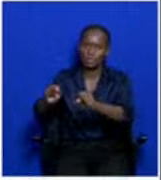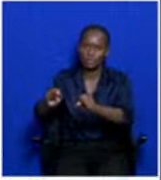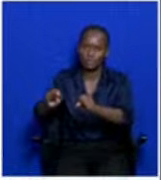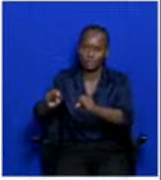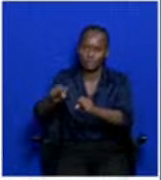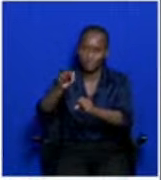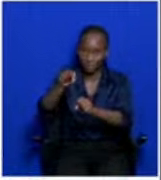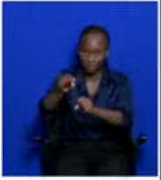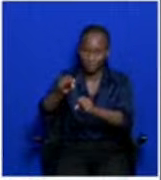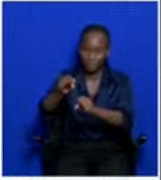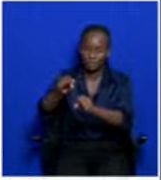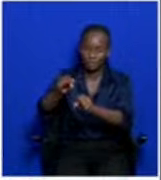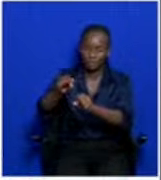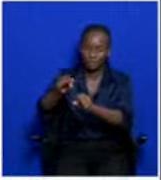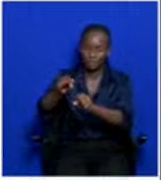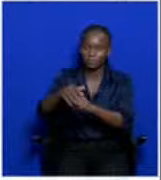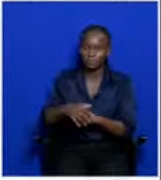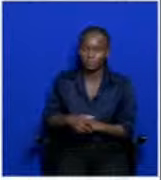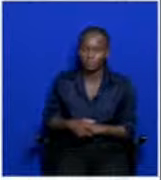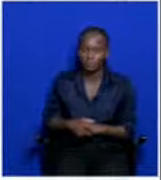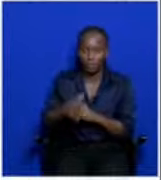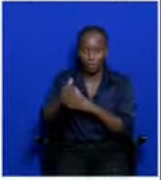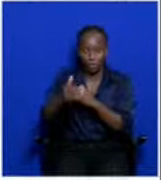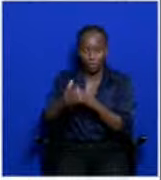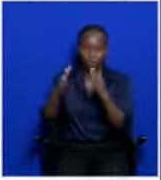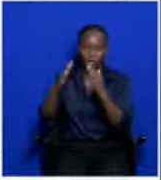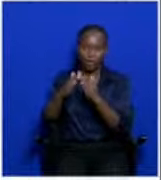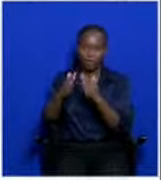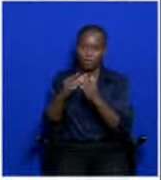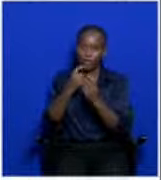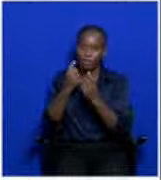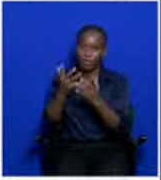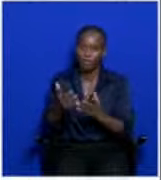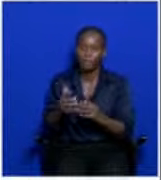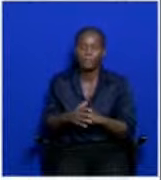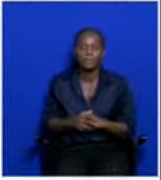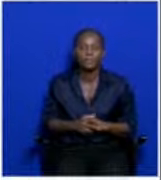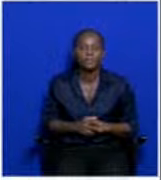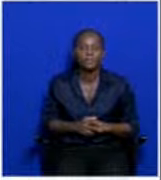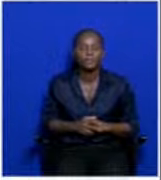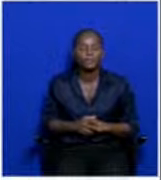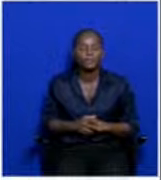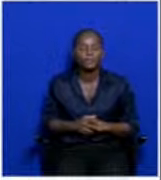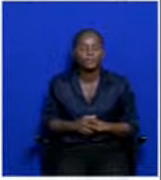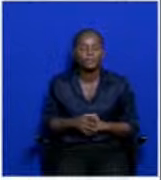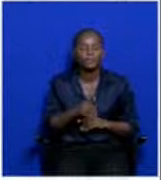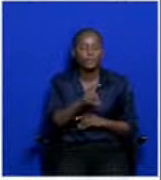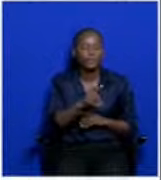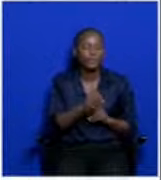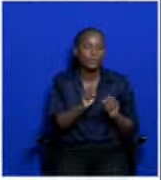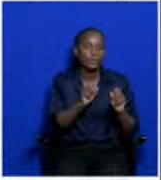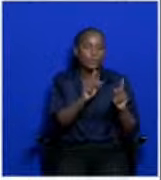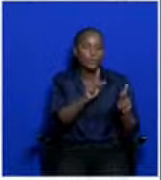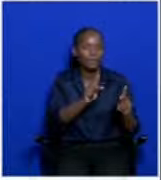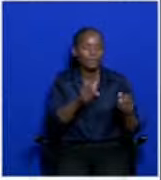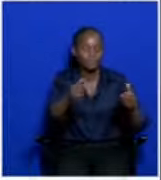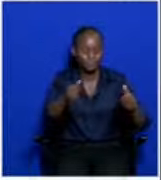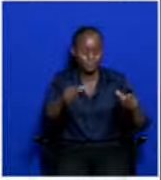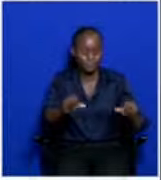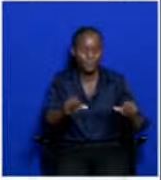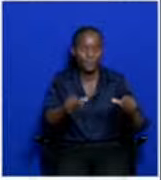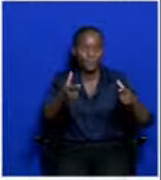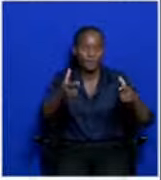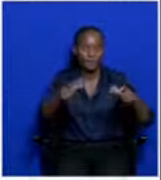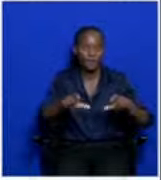And if you go to your paragraph 65, you state that Constable Mackenzie, one of